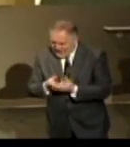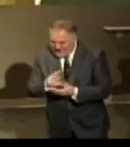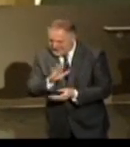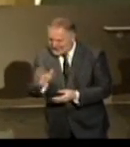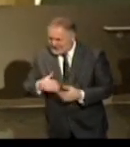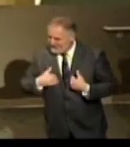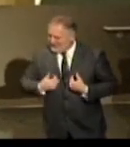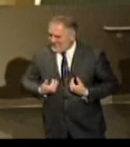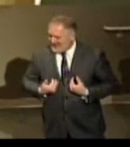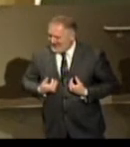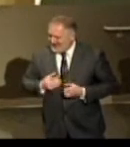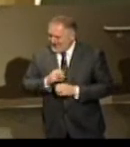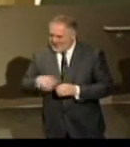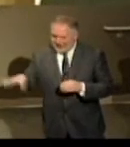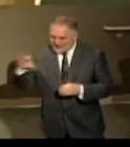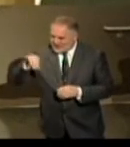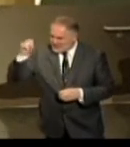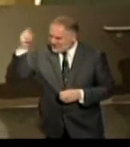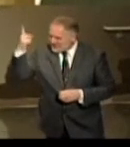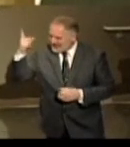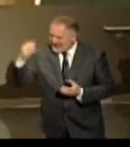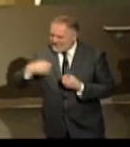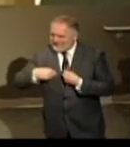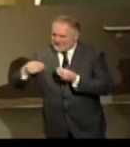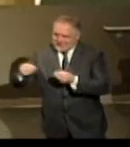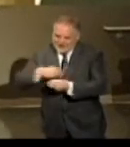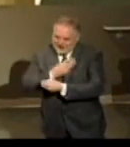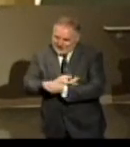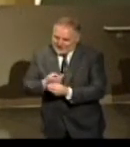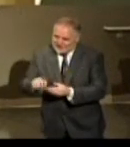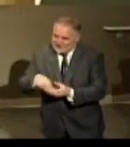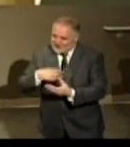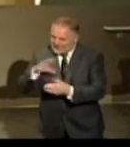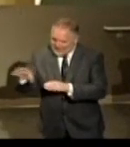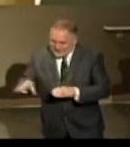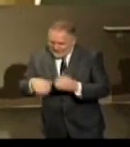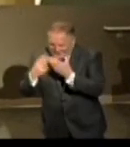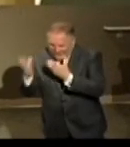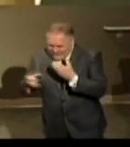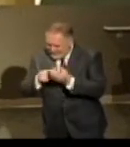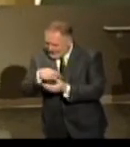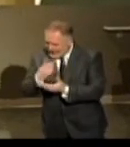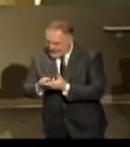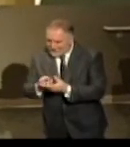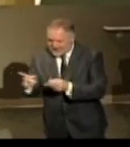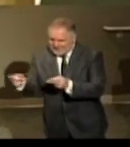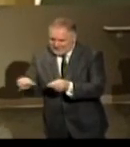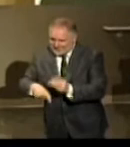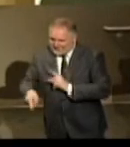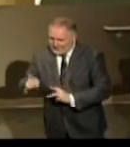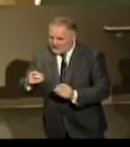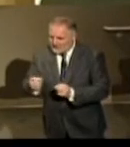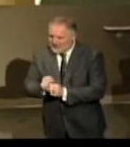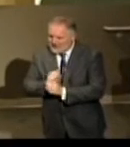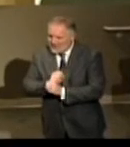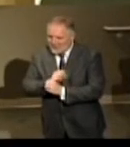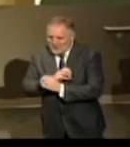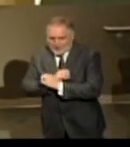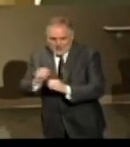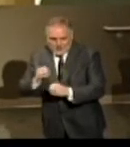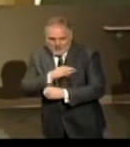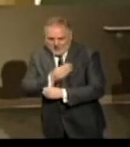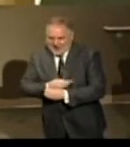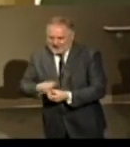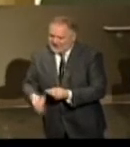of his understanding. He giveth power to the faint. Someone want to help me? Them that have no might, he increases his strength. Even